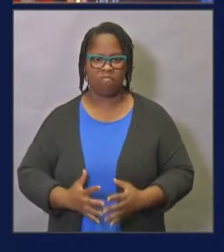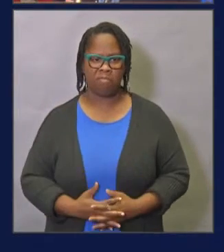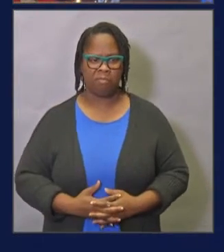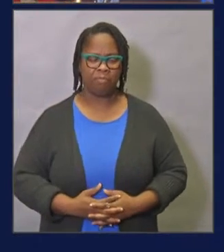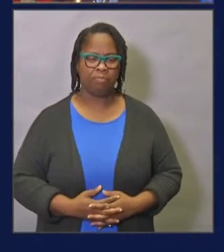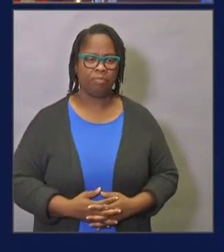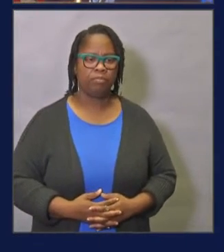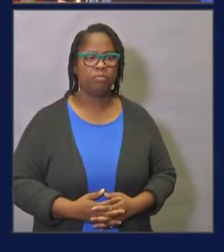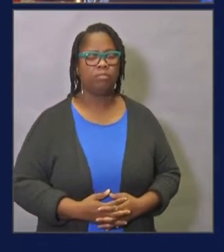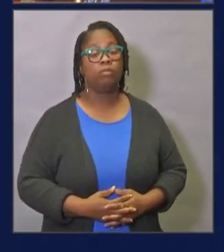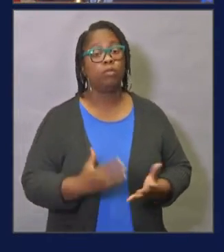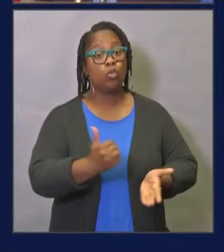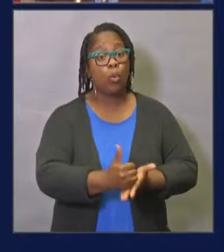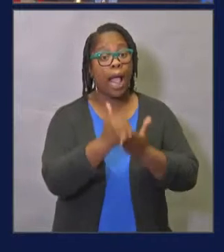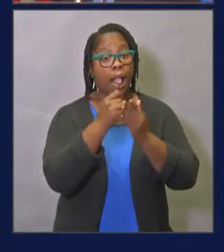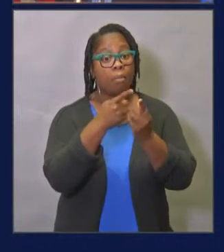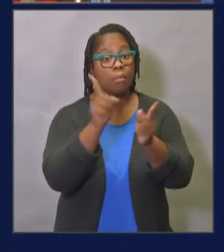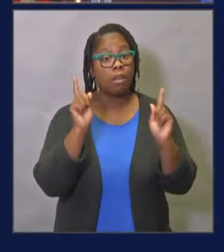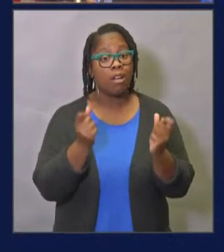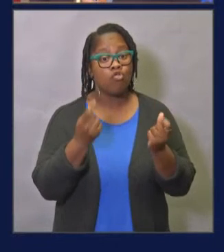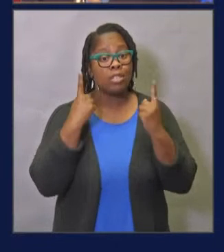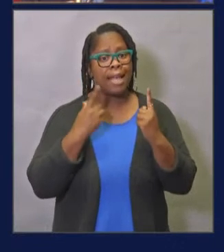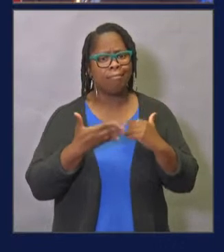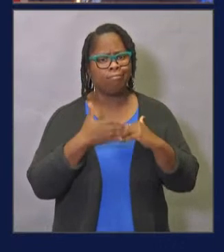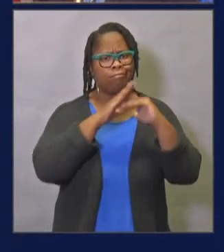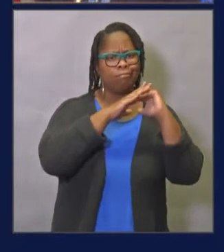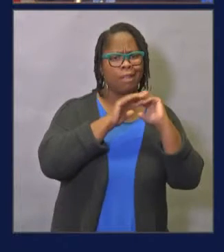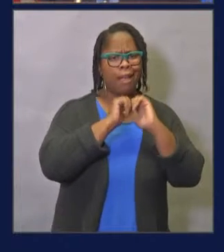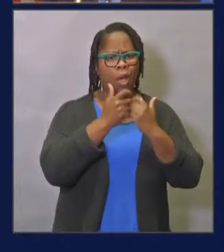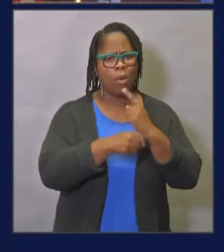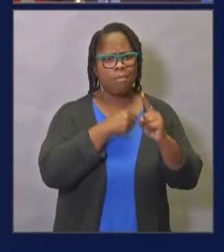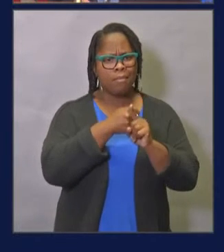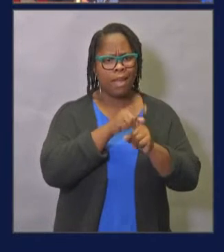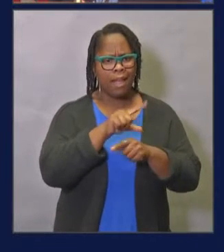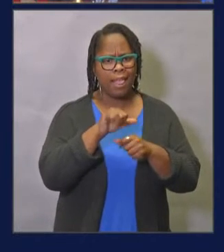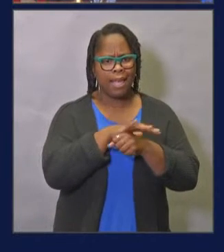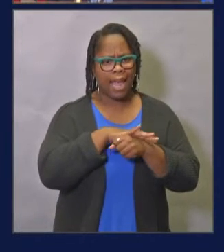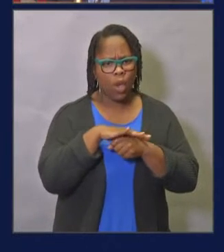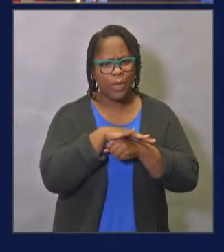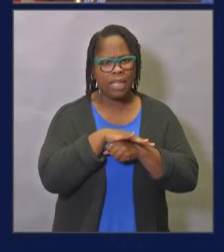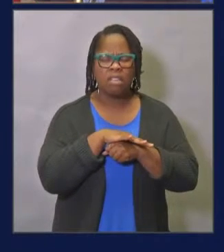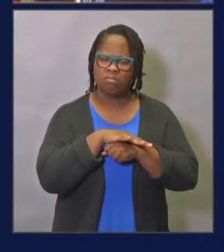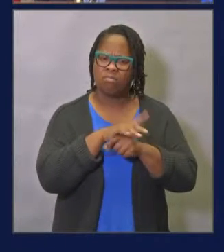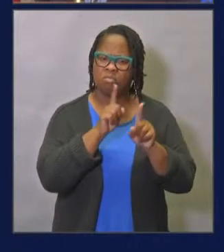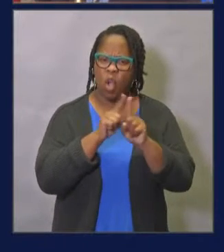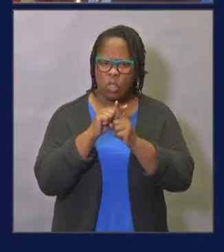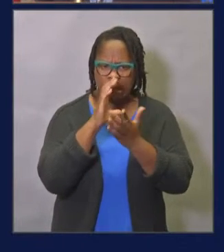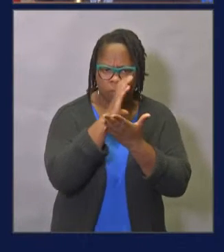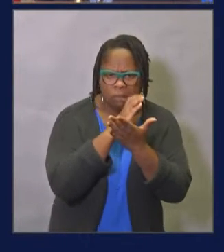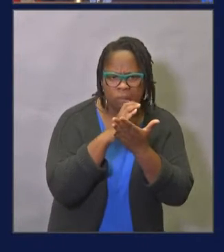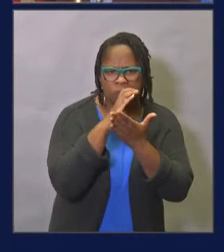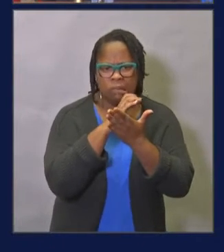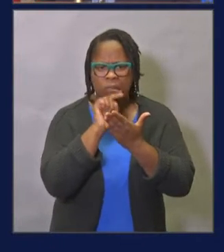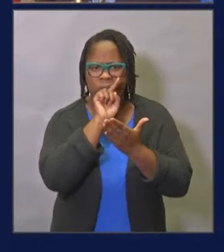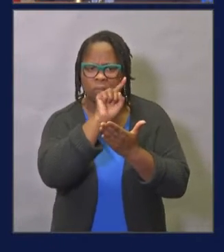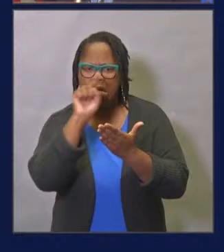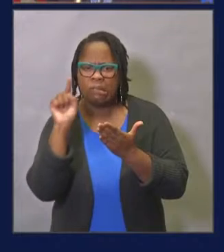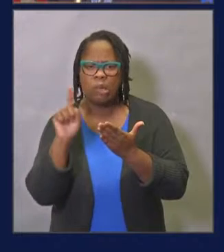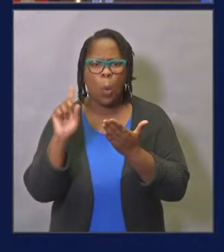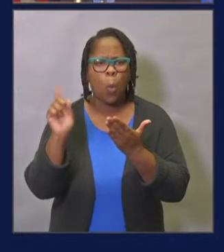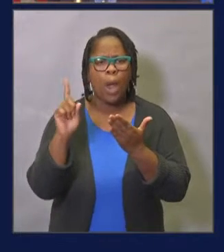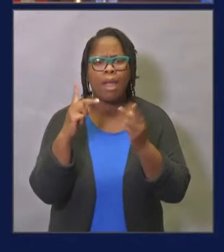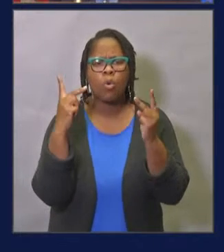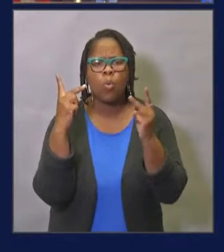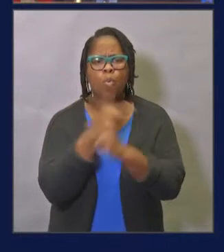As part of understanding how this surge in cases is impacting LA County, we're also looking at the areas of the county that are seeing the